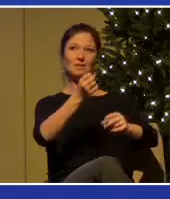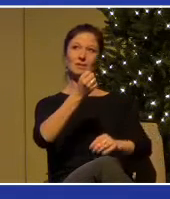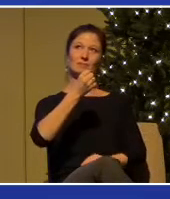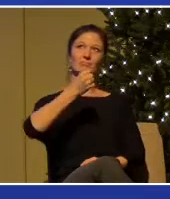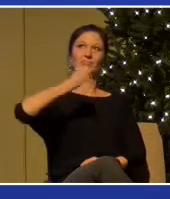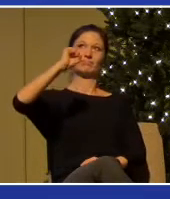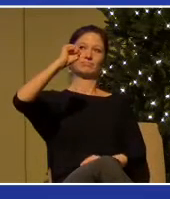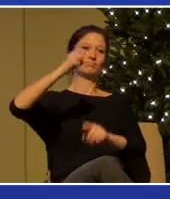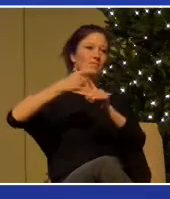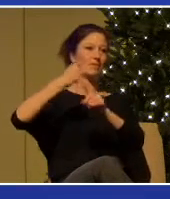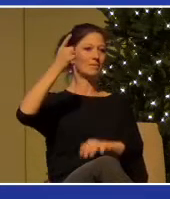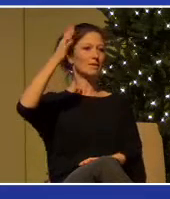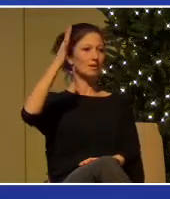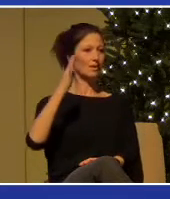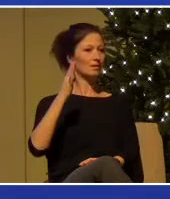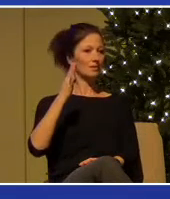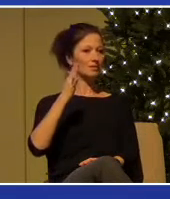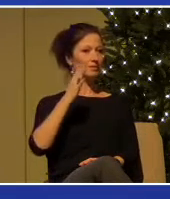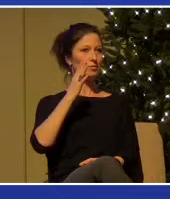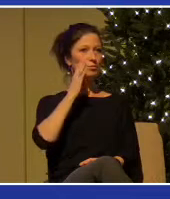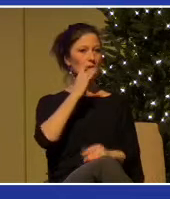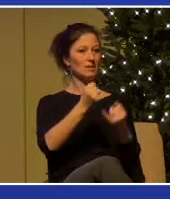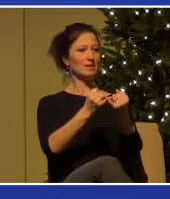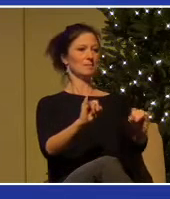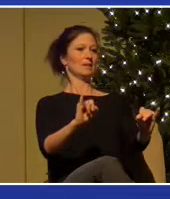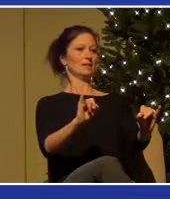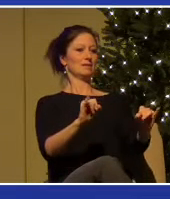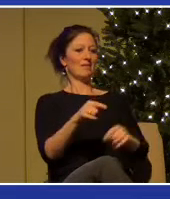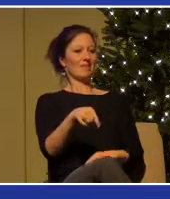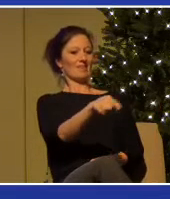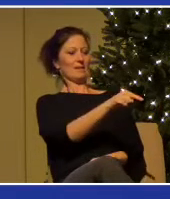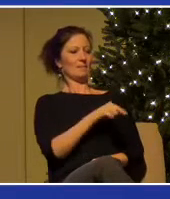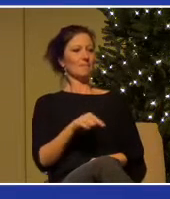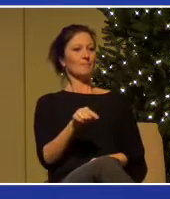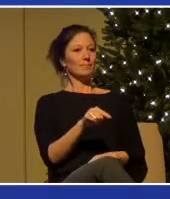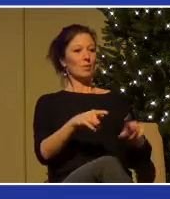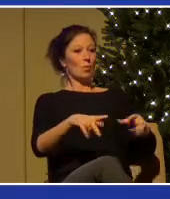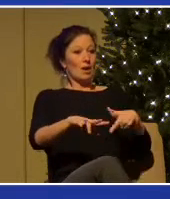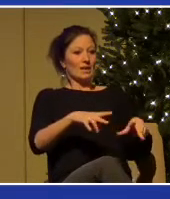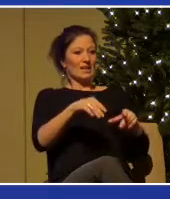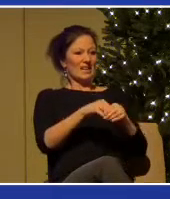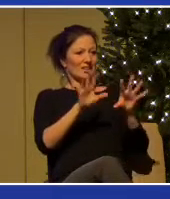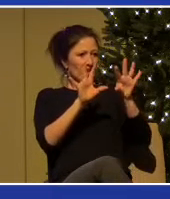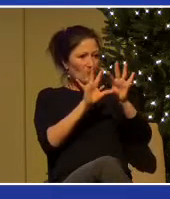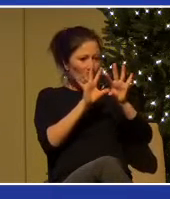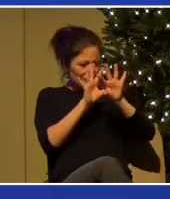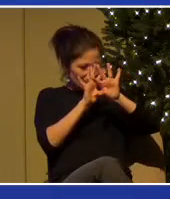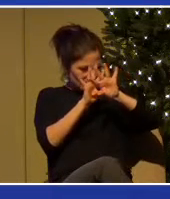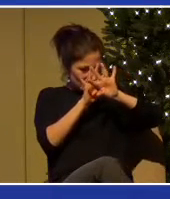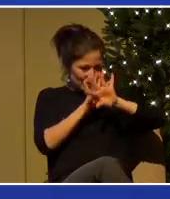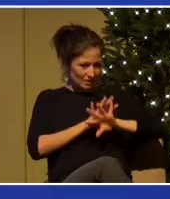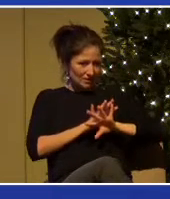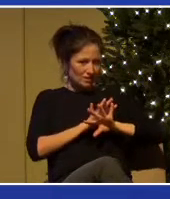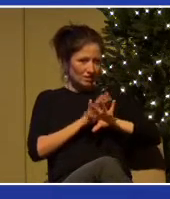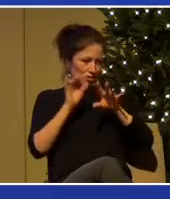way. They are the people walking in darkness. They are the people living in the land of the shadow of